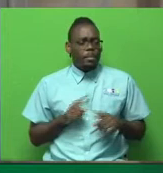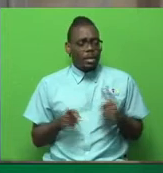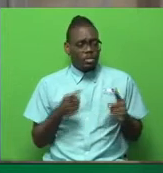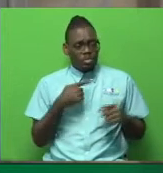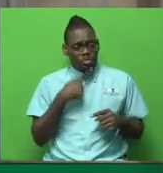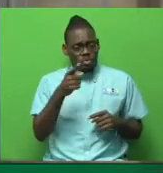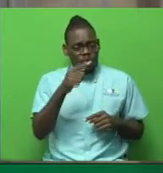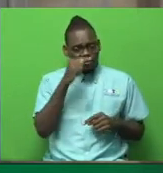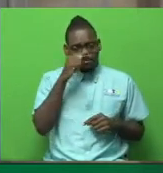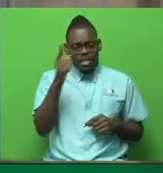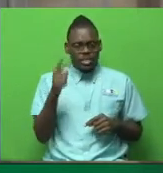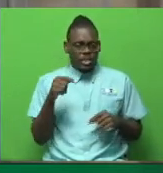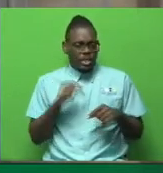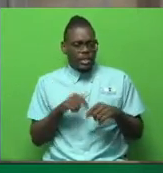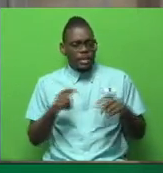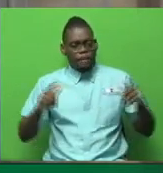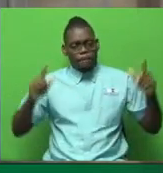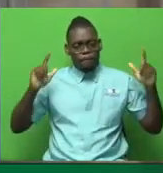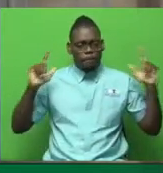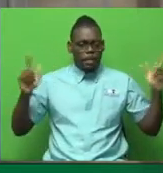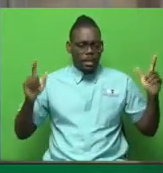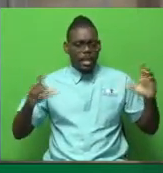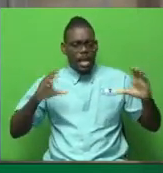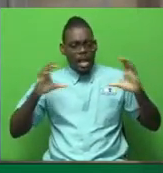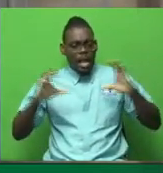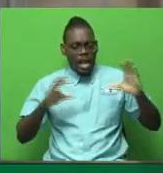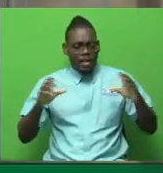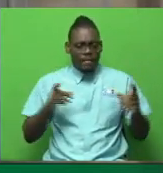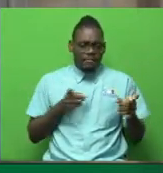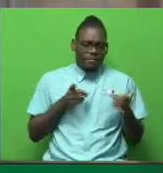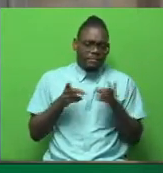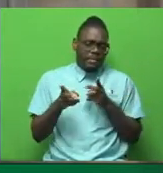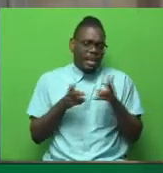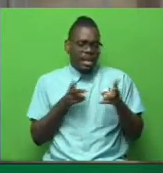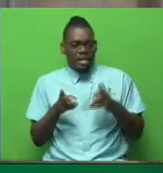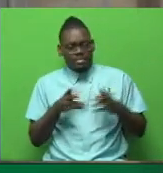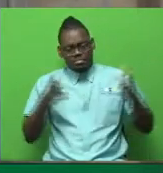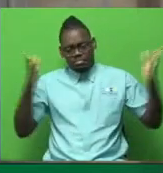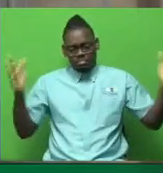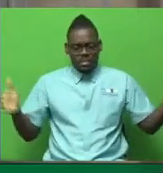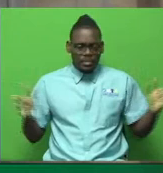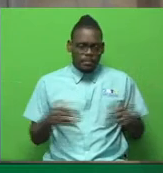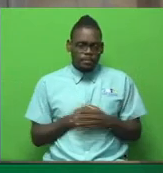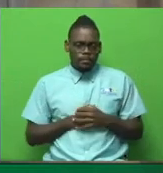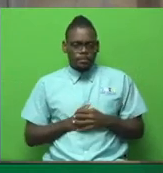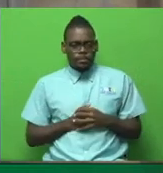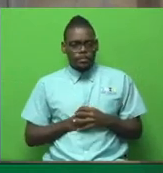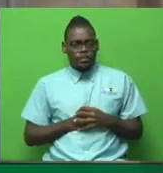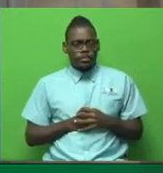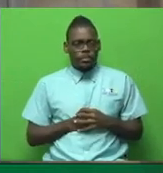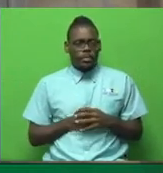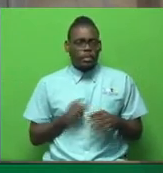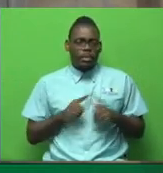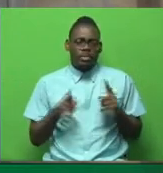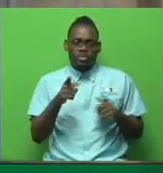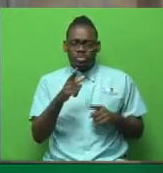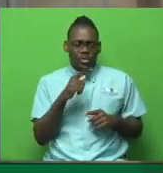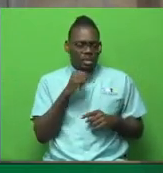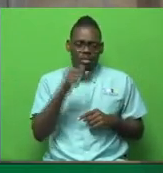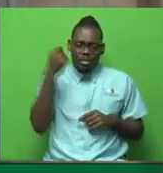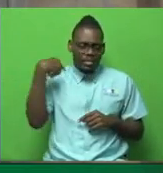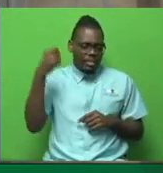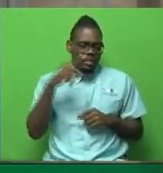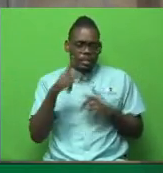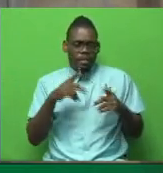convoy in around four to five Toyota Land Cruisers do as I say and not as I do